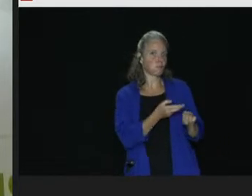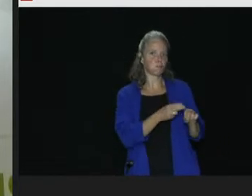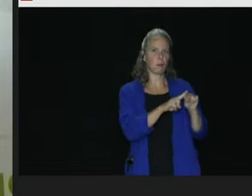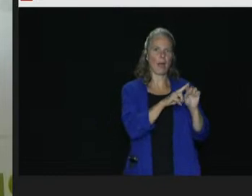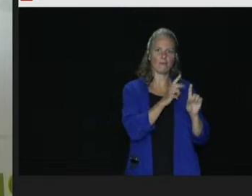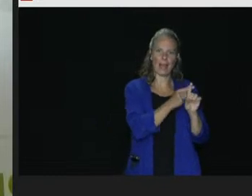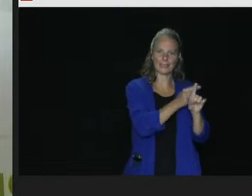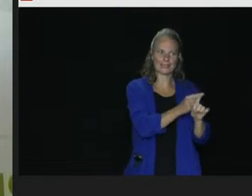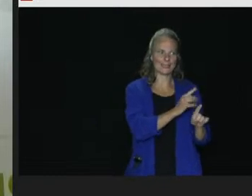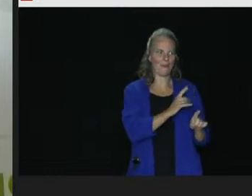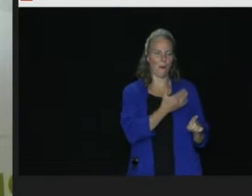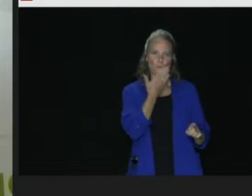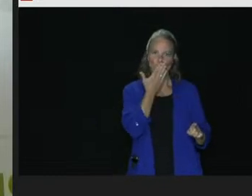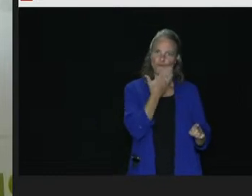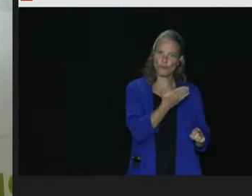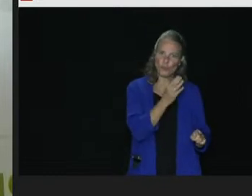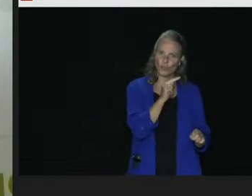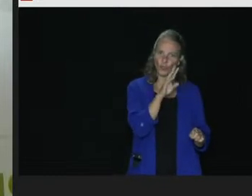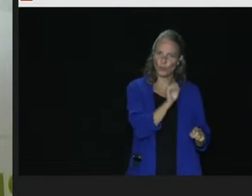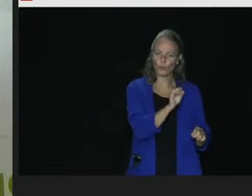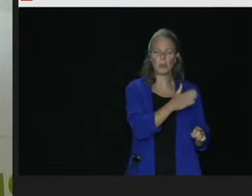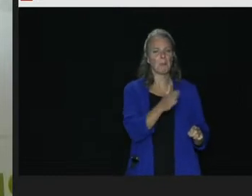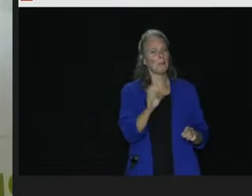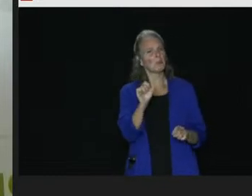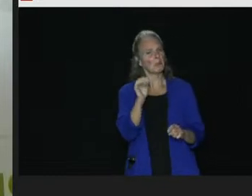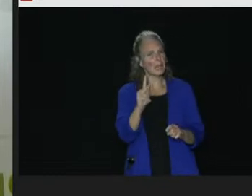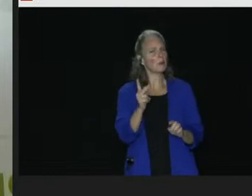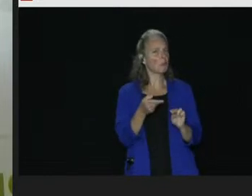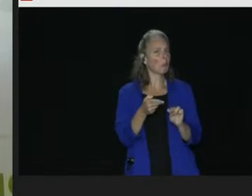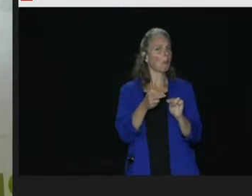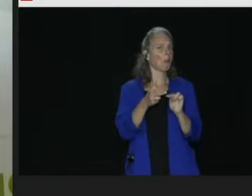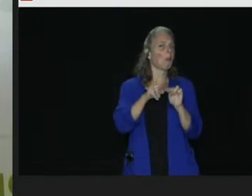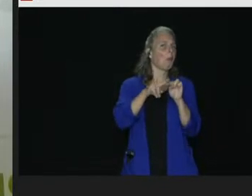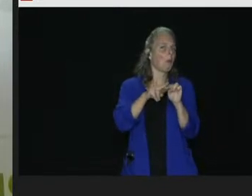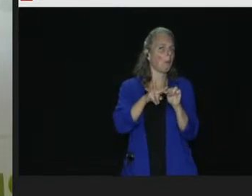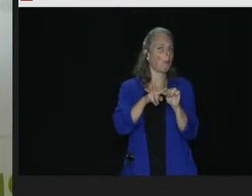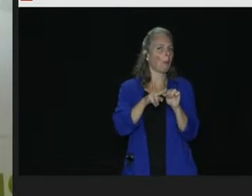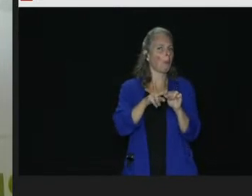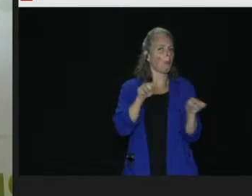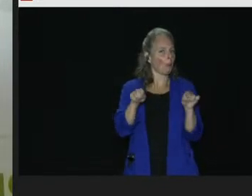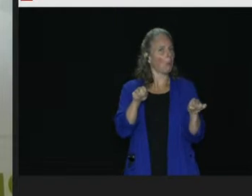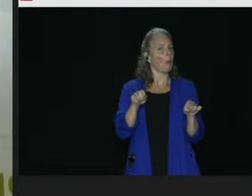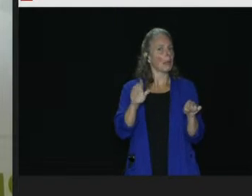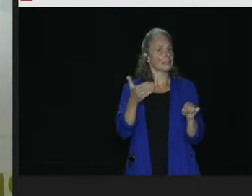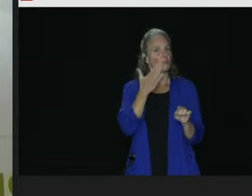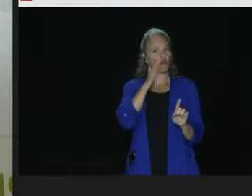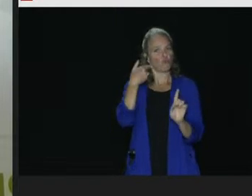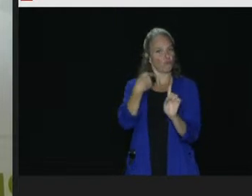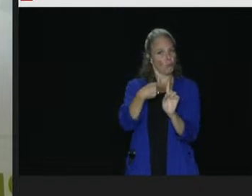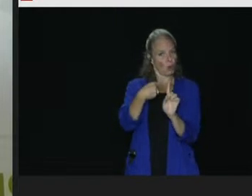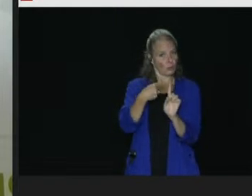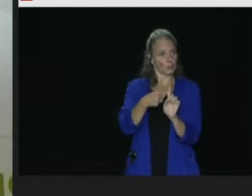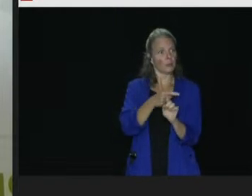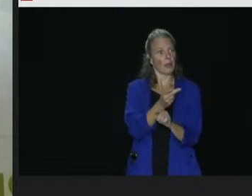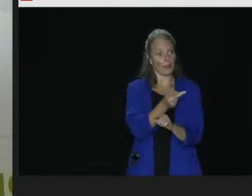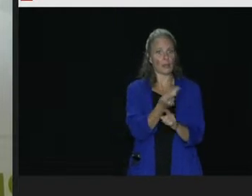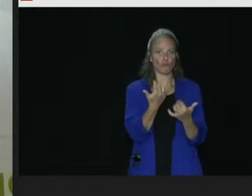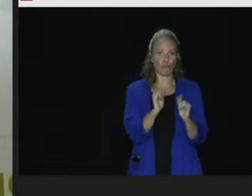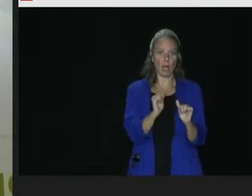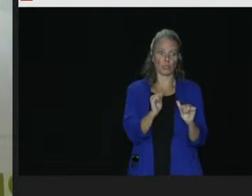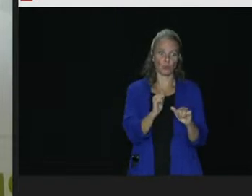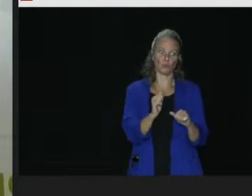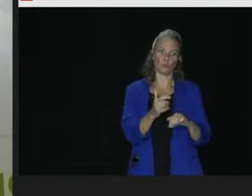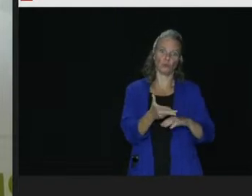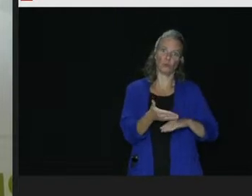the Saskatchewan uptake of the vaccine, given all the efforts that they're trying to put in place. But you still